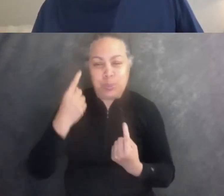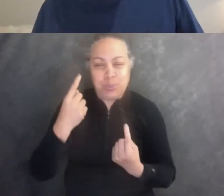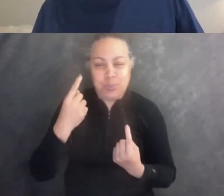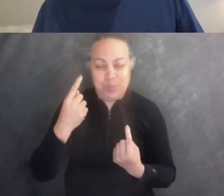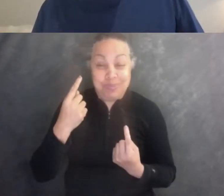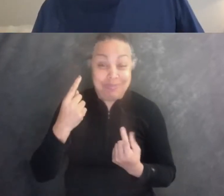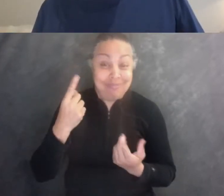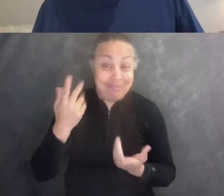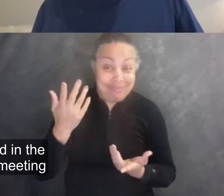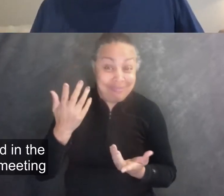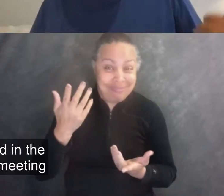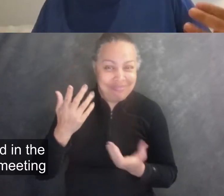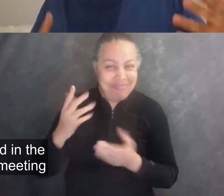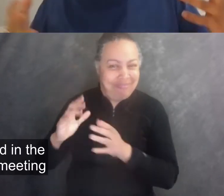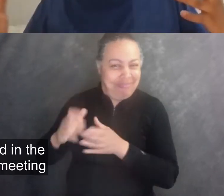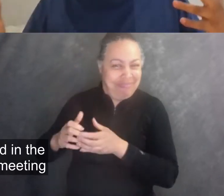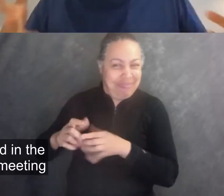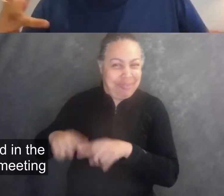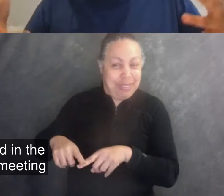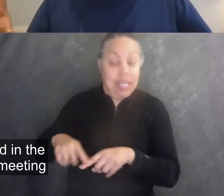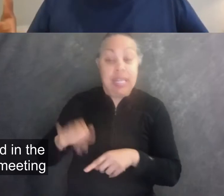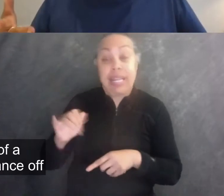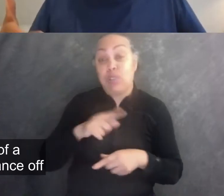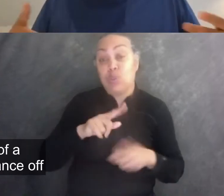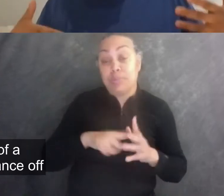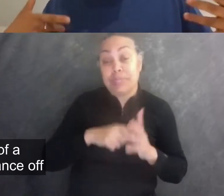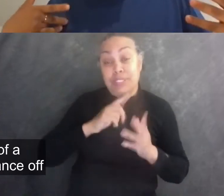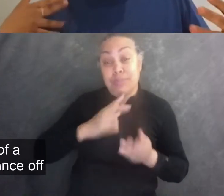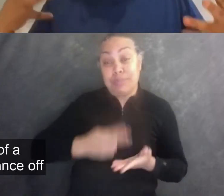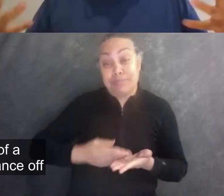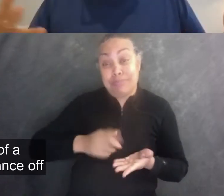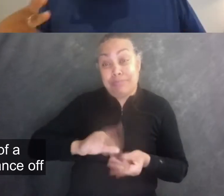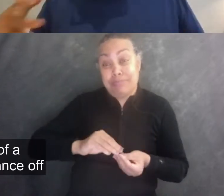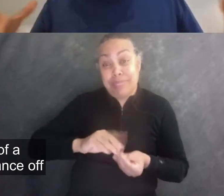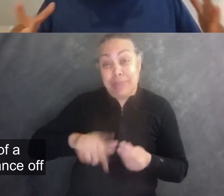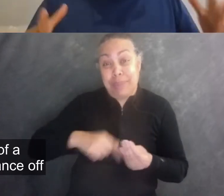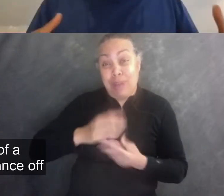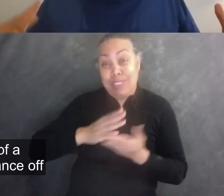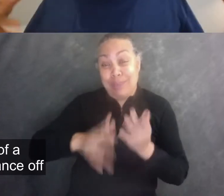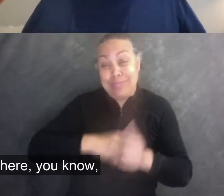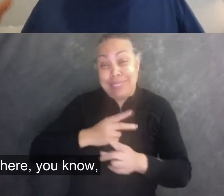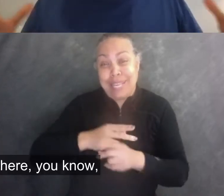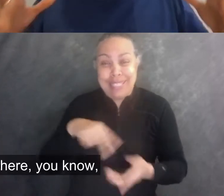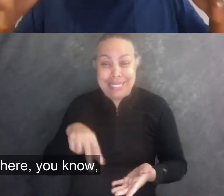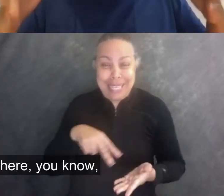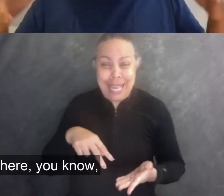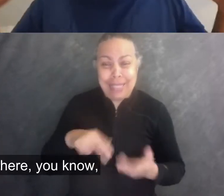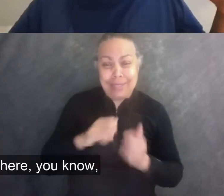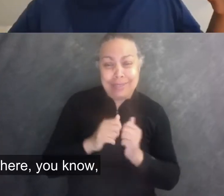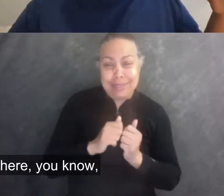that. As you referenced in the beginning of our meeting this evening, of a certain kind of dance off in